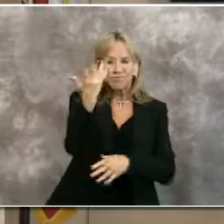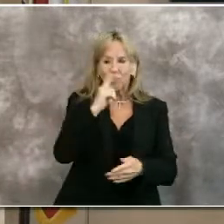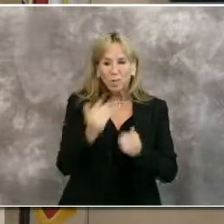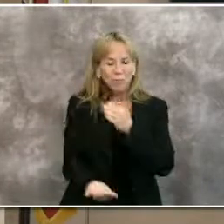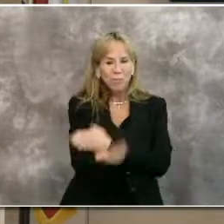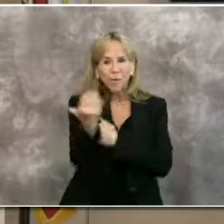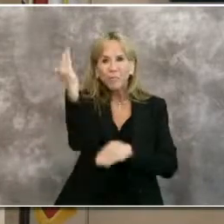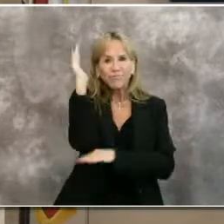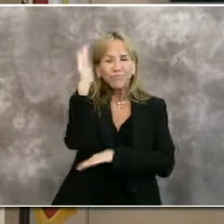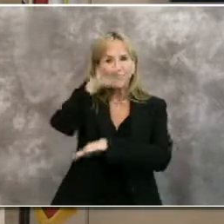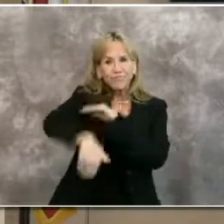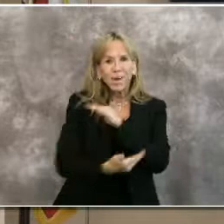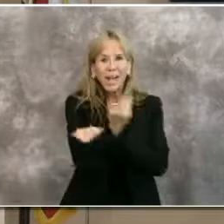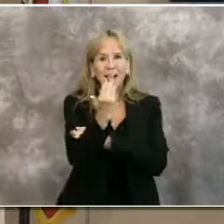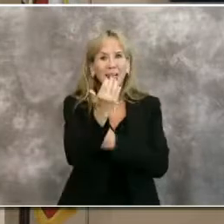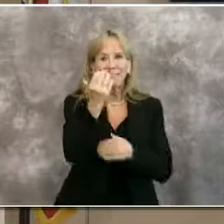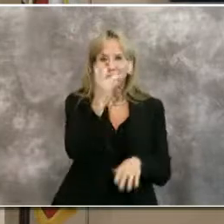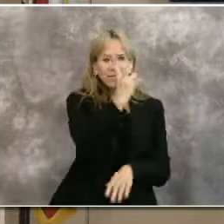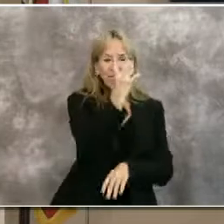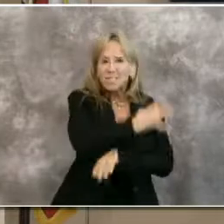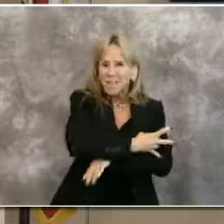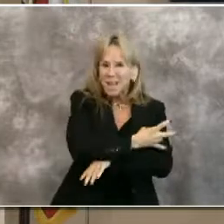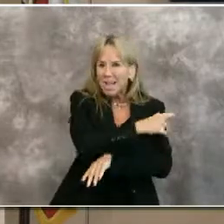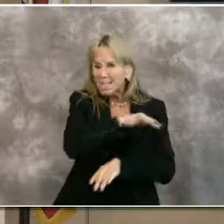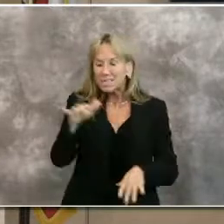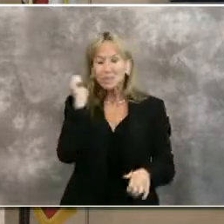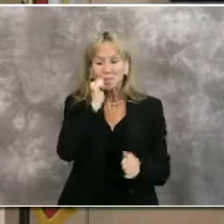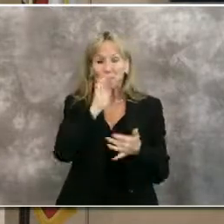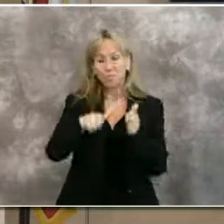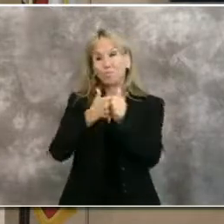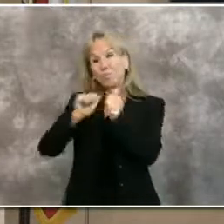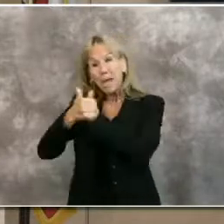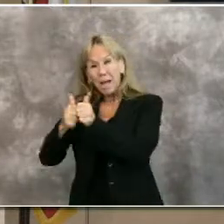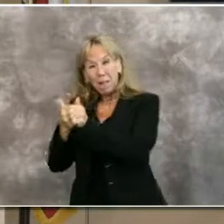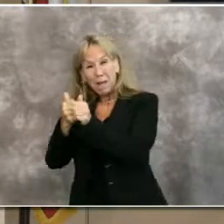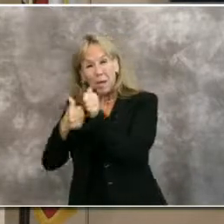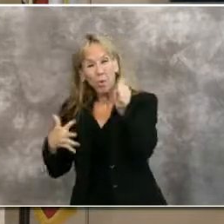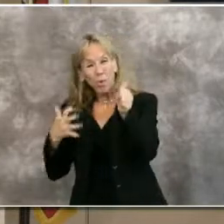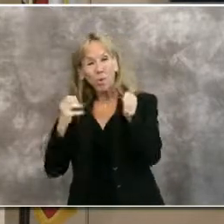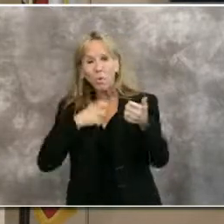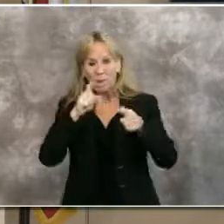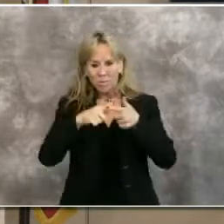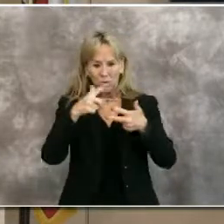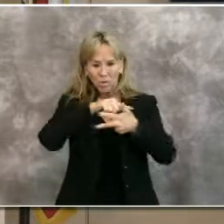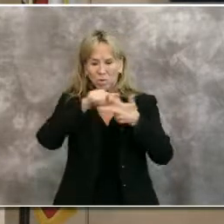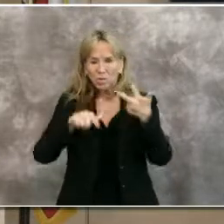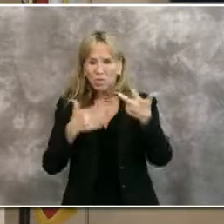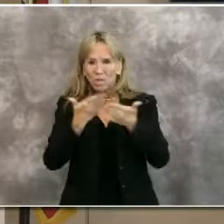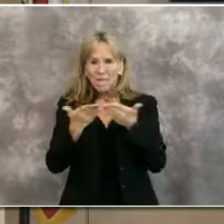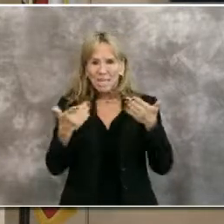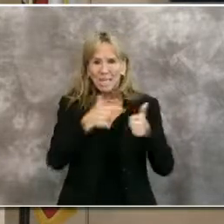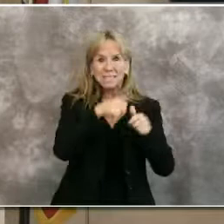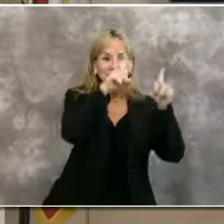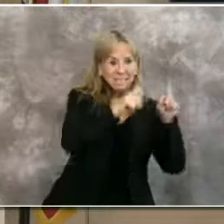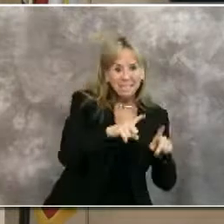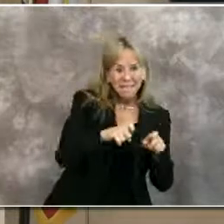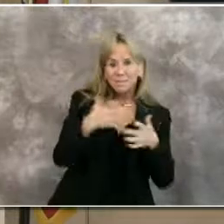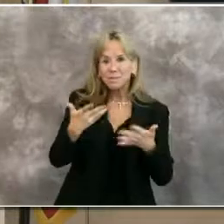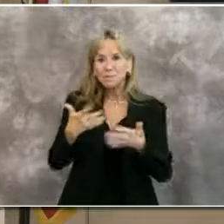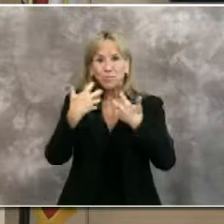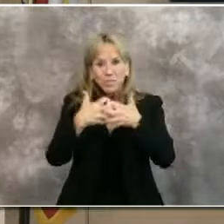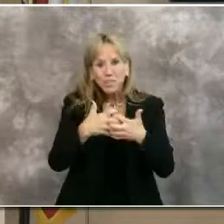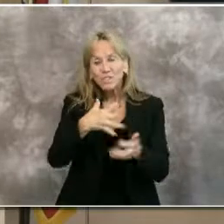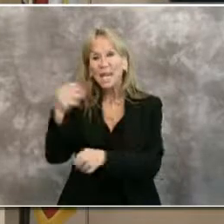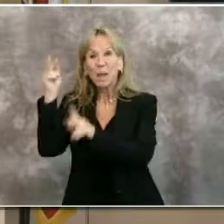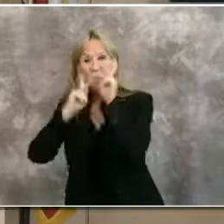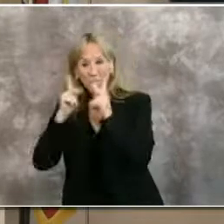testing equipment, and there's a backlog on testing equipment. So we have to balance all three of these factors, but rest assured that the